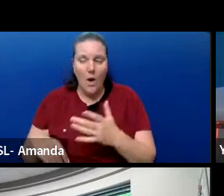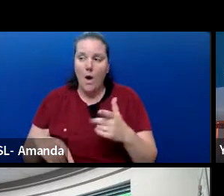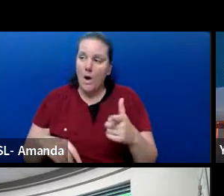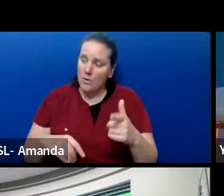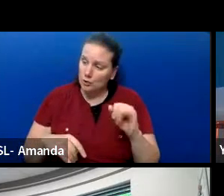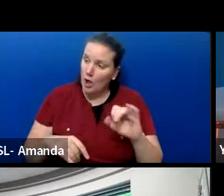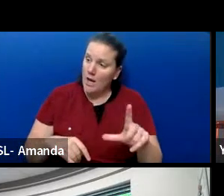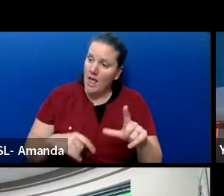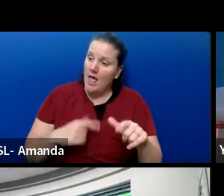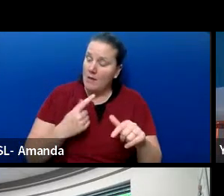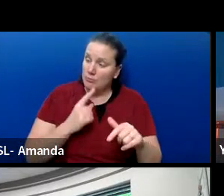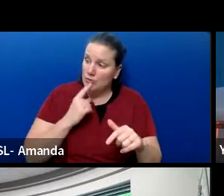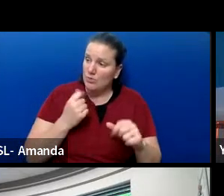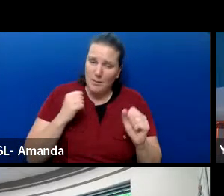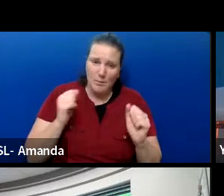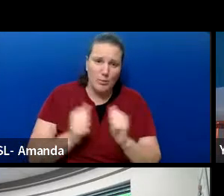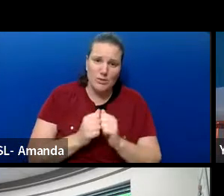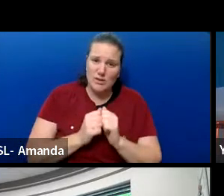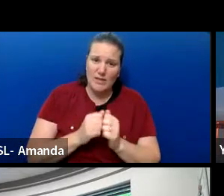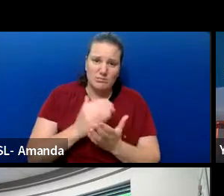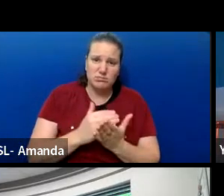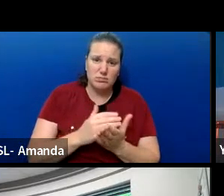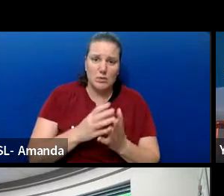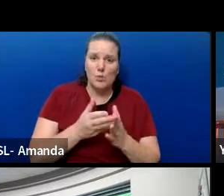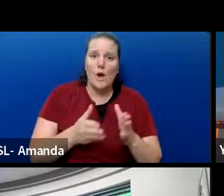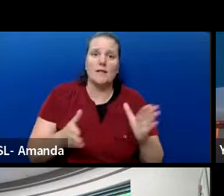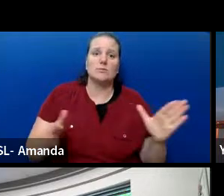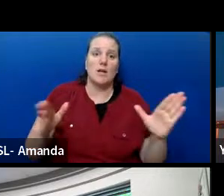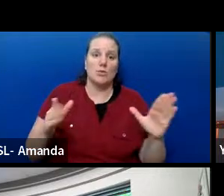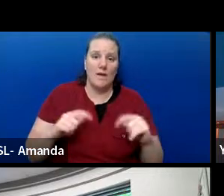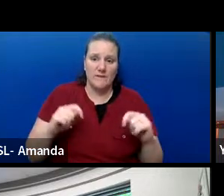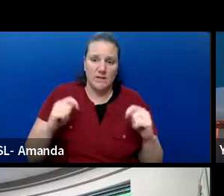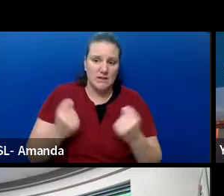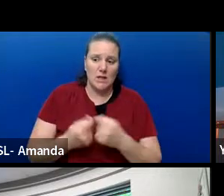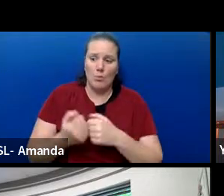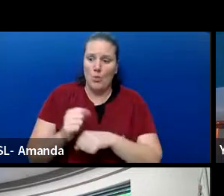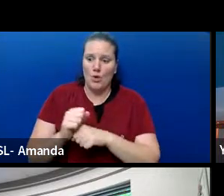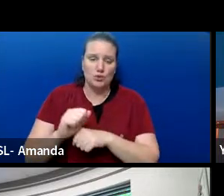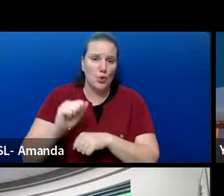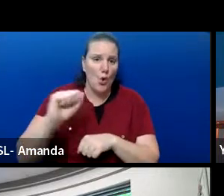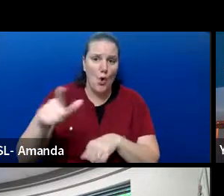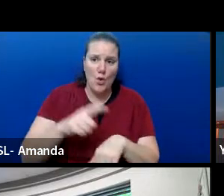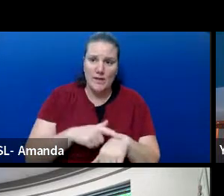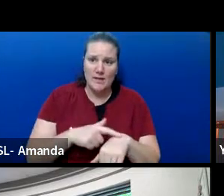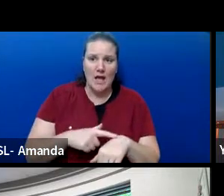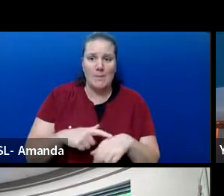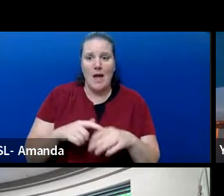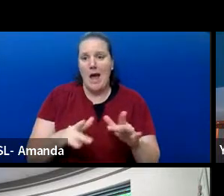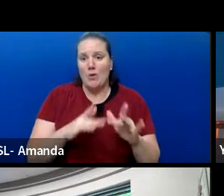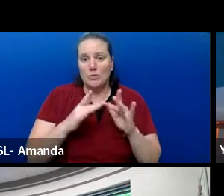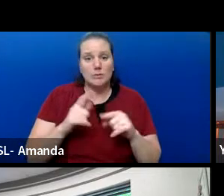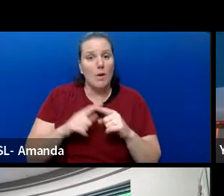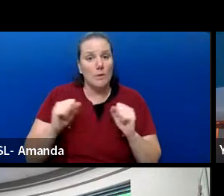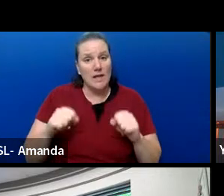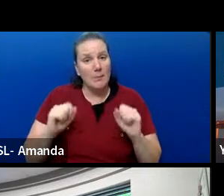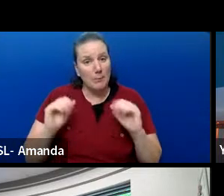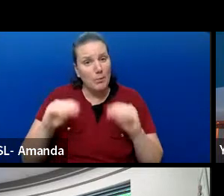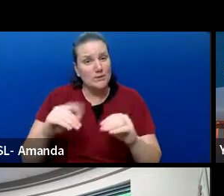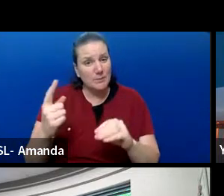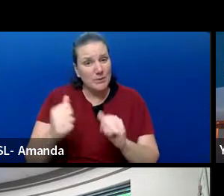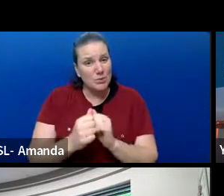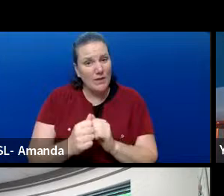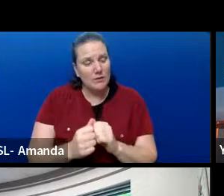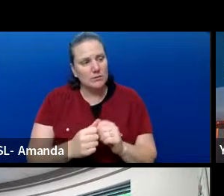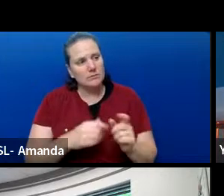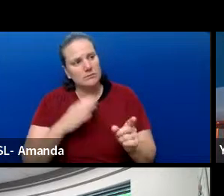something together. I mean, it's widespread. We've got a team that works all the time doing outreach, but we can pull something together. Thank you. I think that'd be